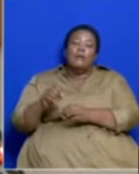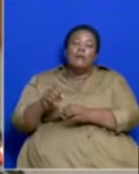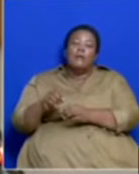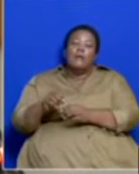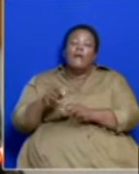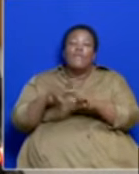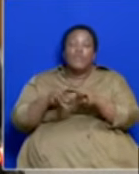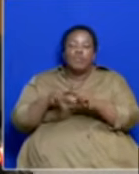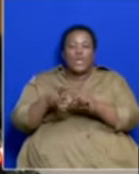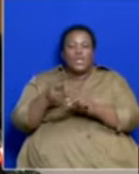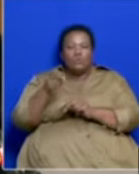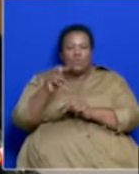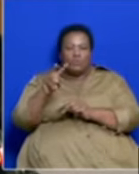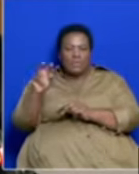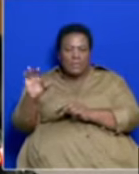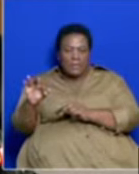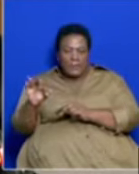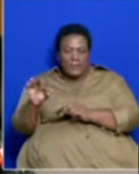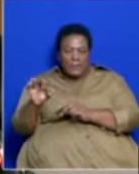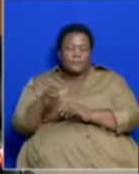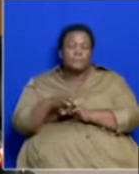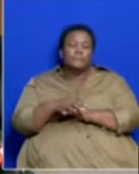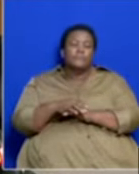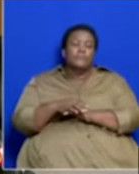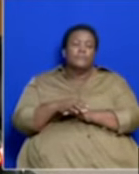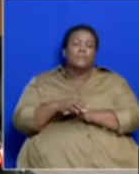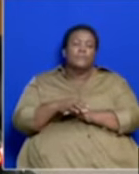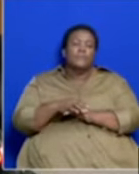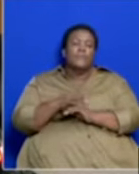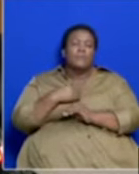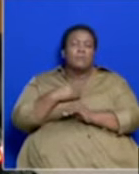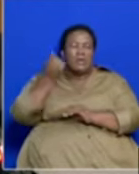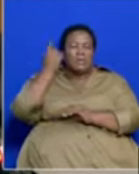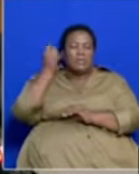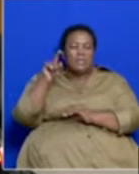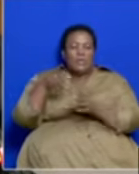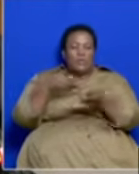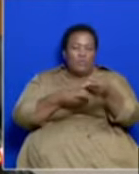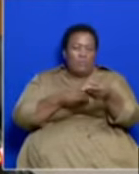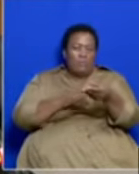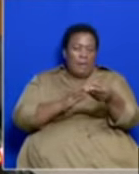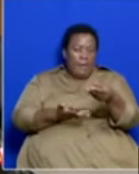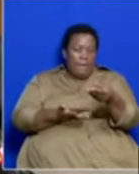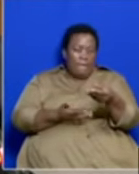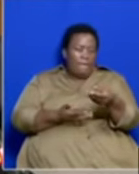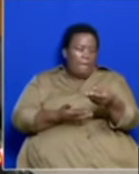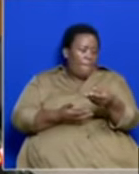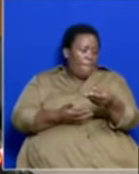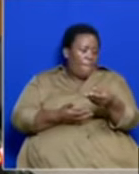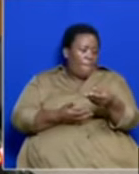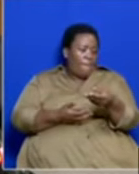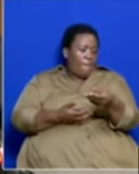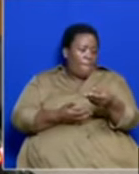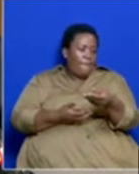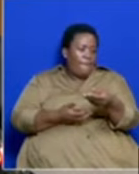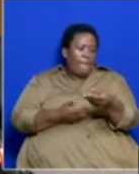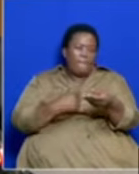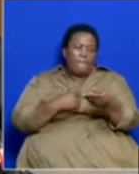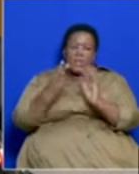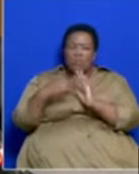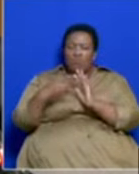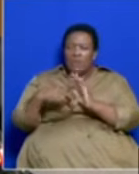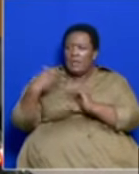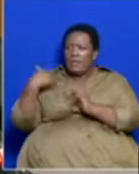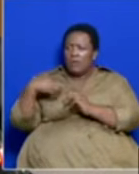And my understanding of this document is, I read, the Ekurhuleni Metropolitan